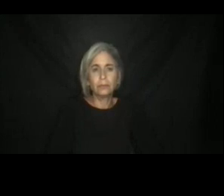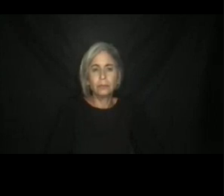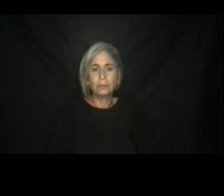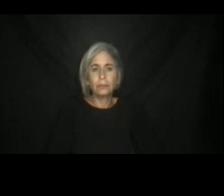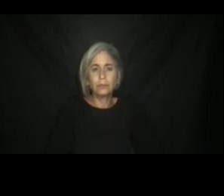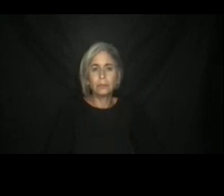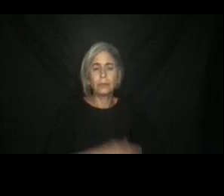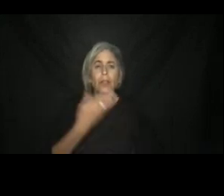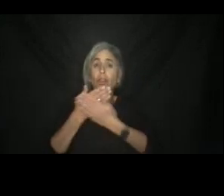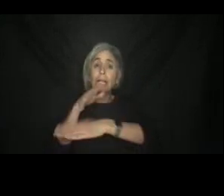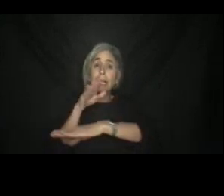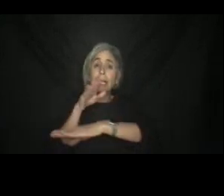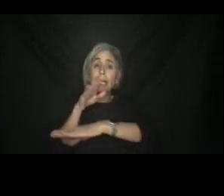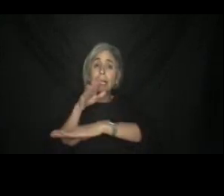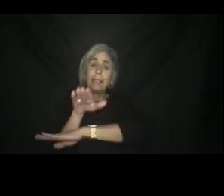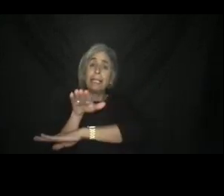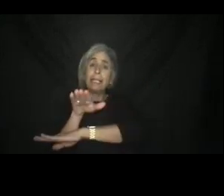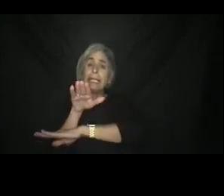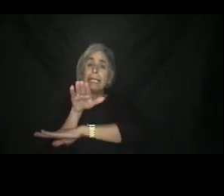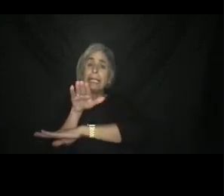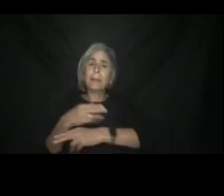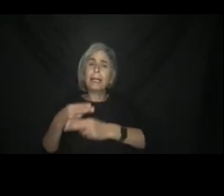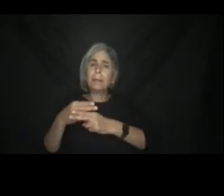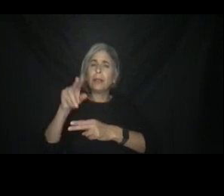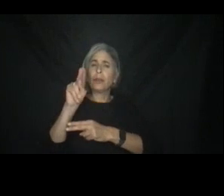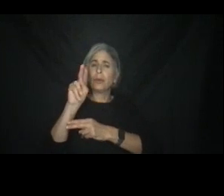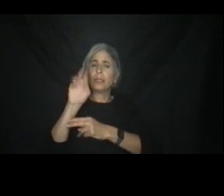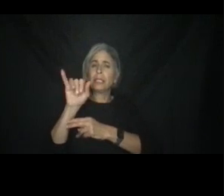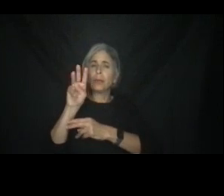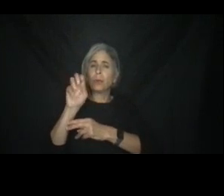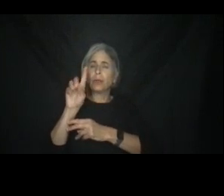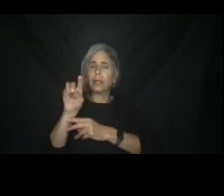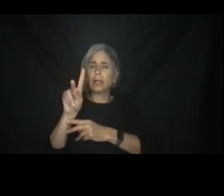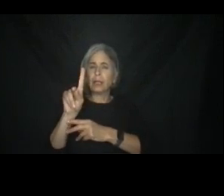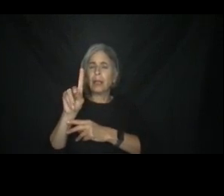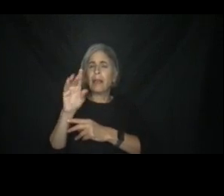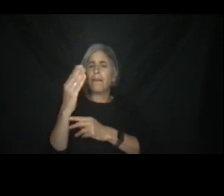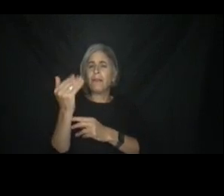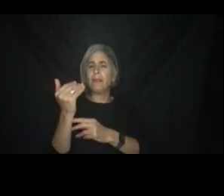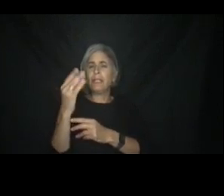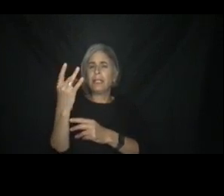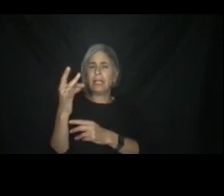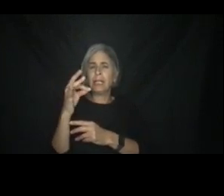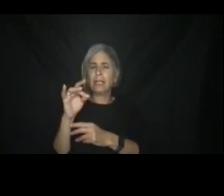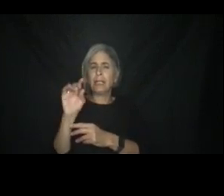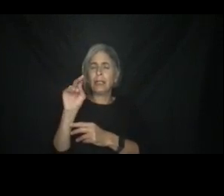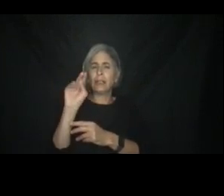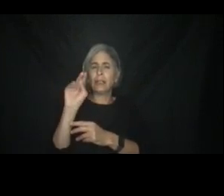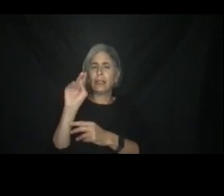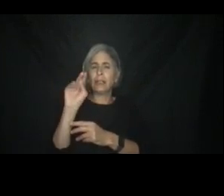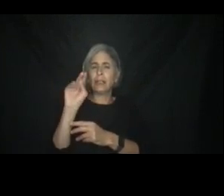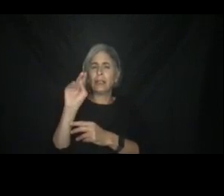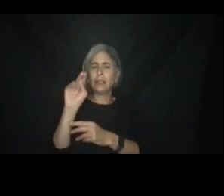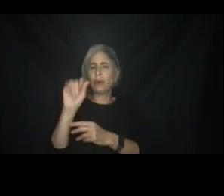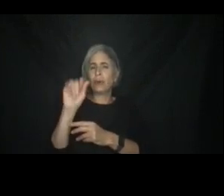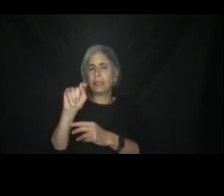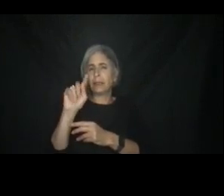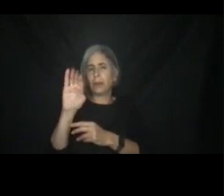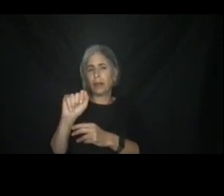Good evening. My name is Christy Ward, 1518 North Seacrest Boulevard, Boynton Beach, Florida. I stand